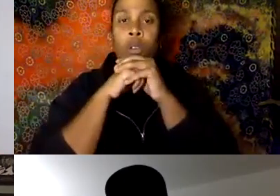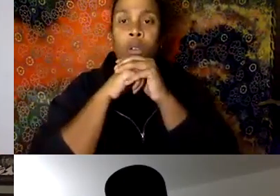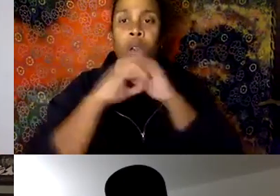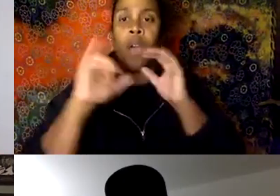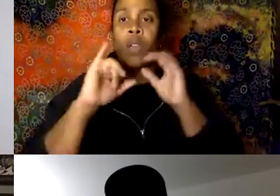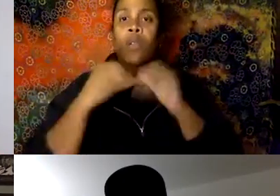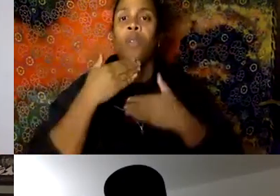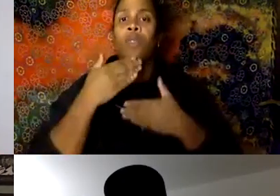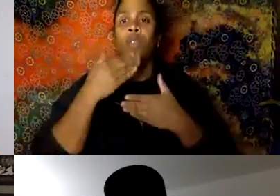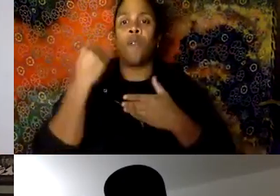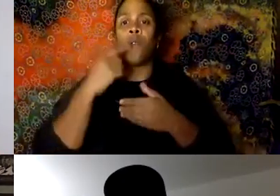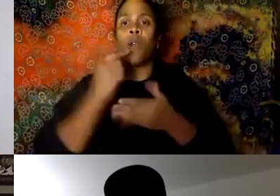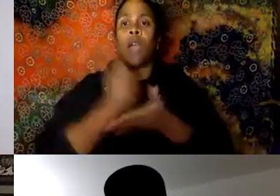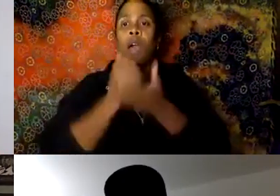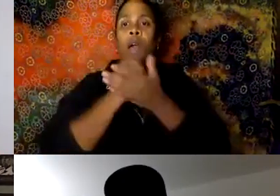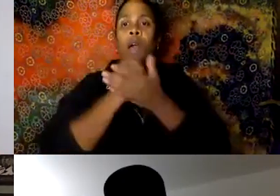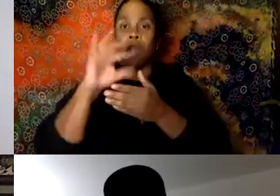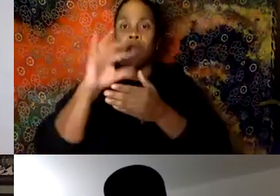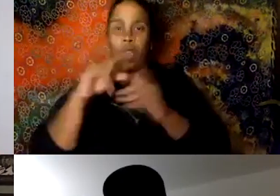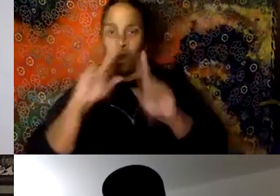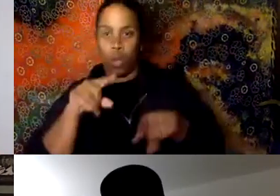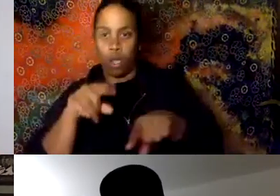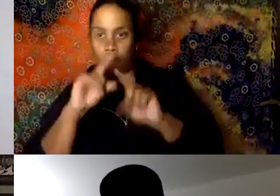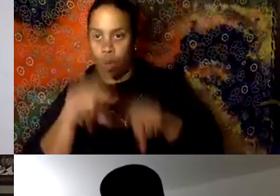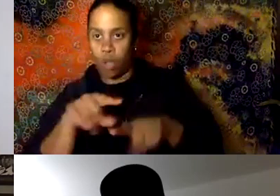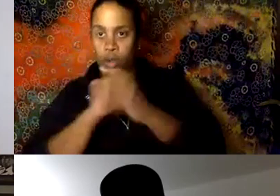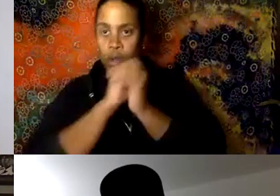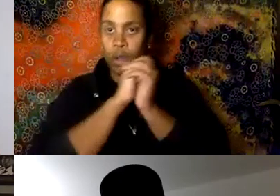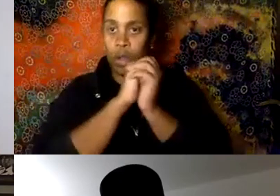too. I'll put Donna's information in the chat again also.